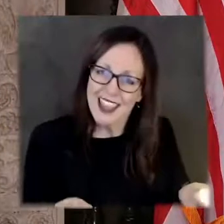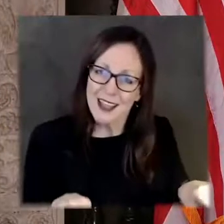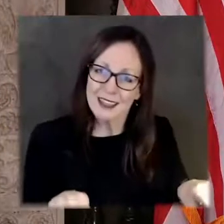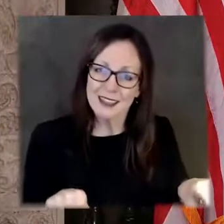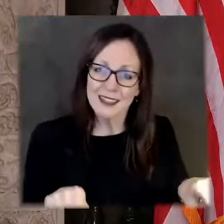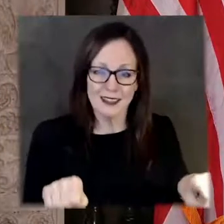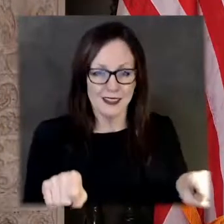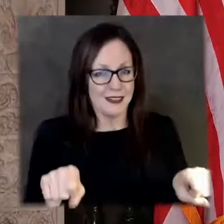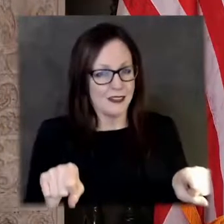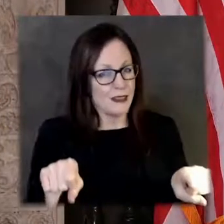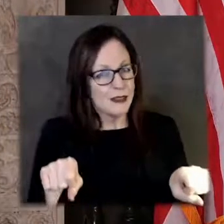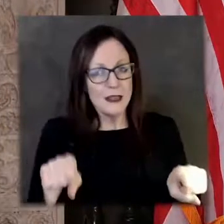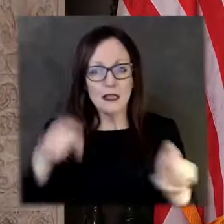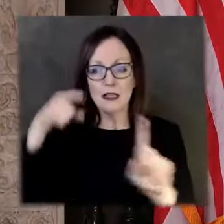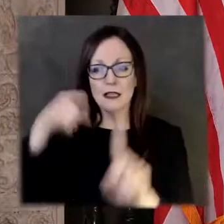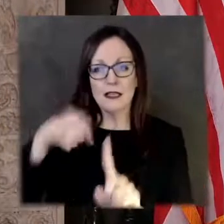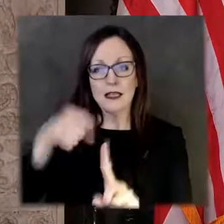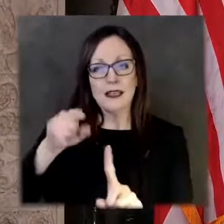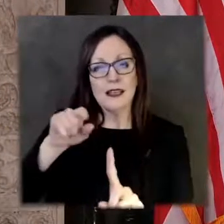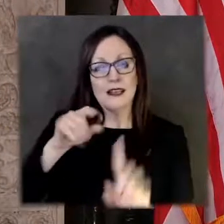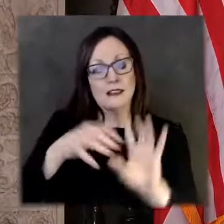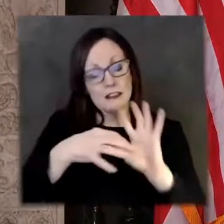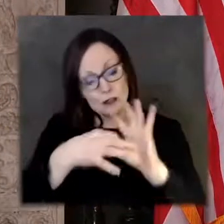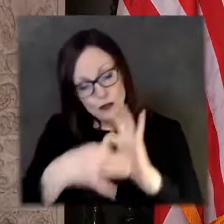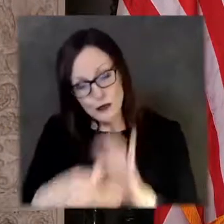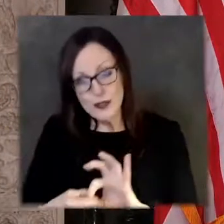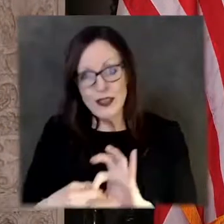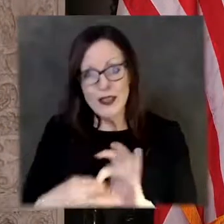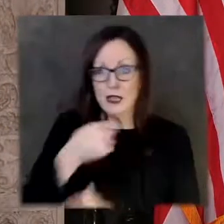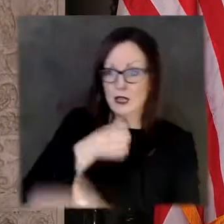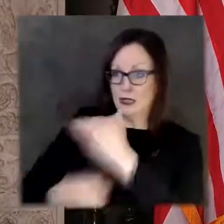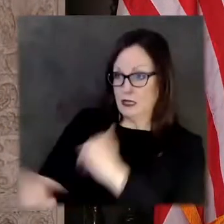Reforming our justice system is long overdue, and it's part of our